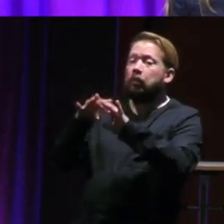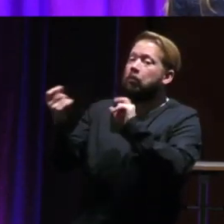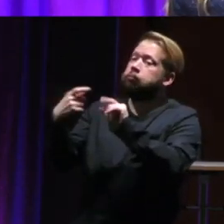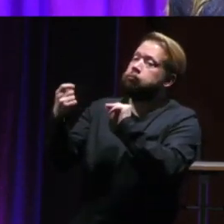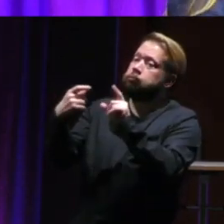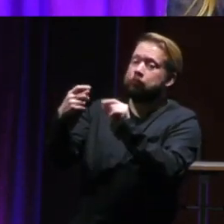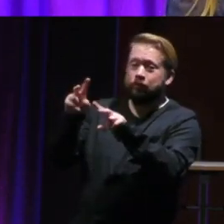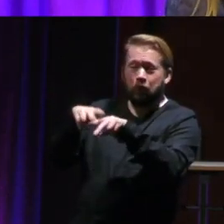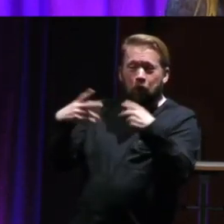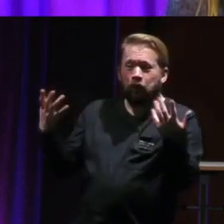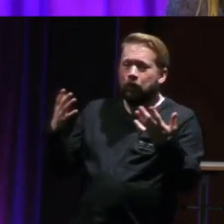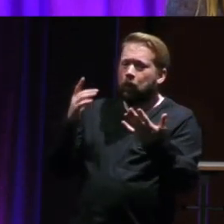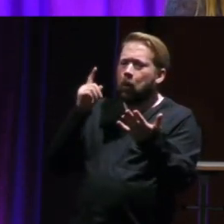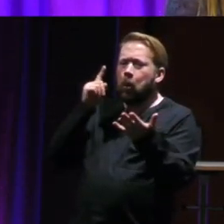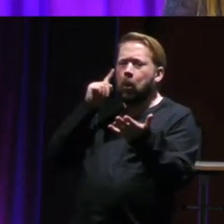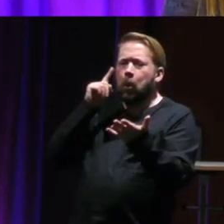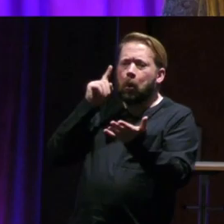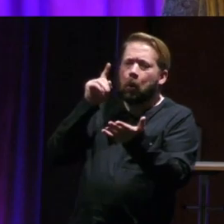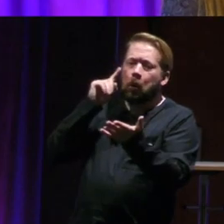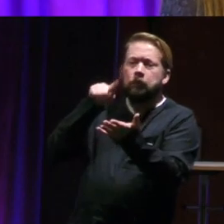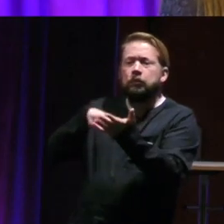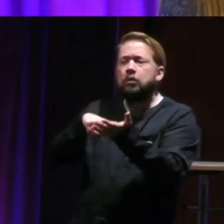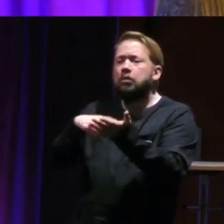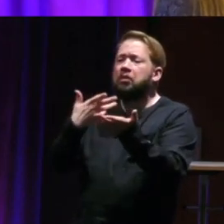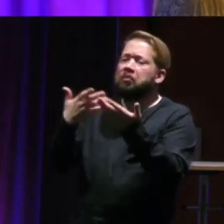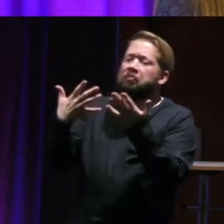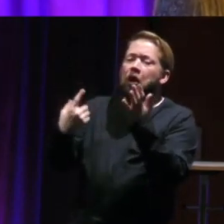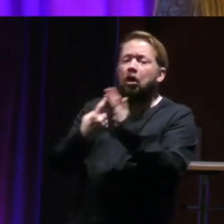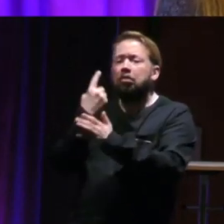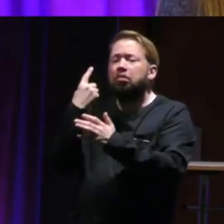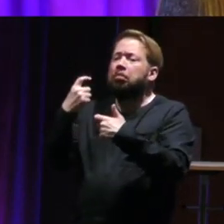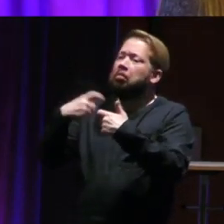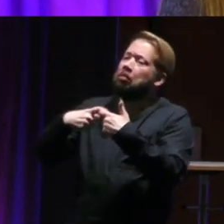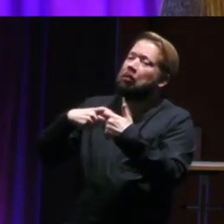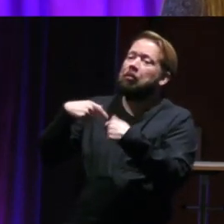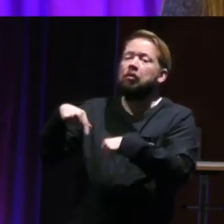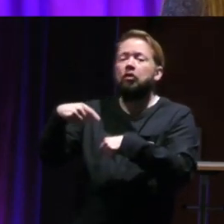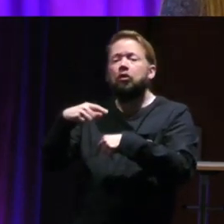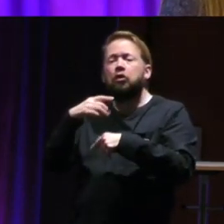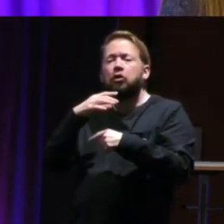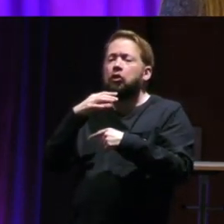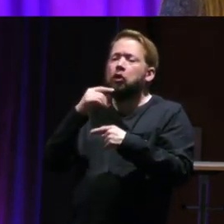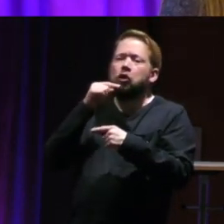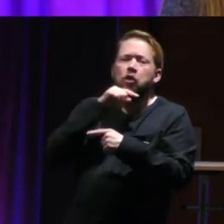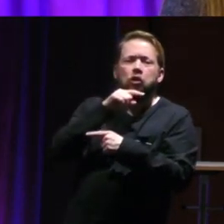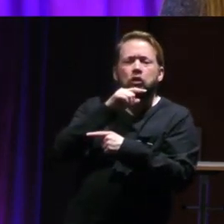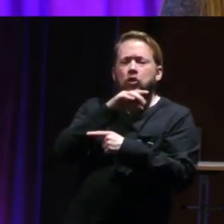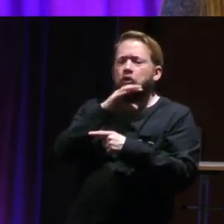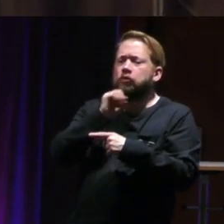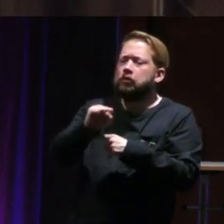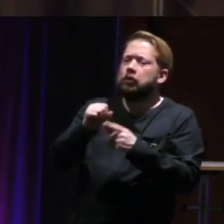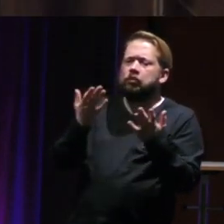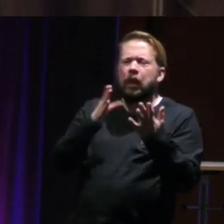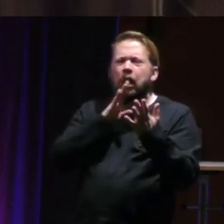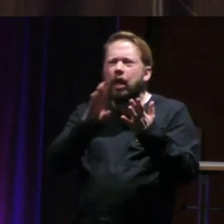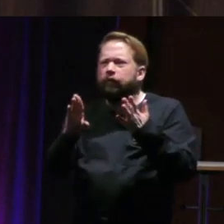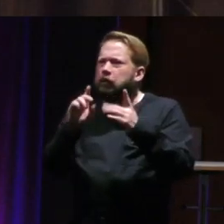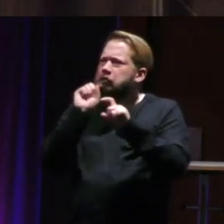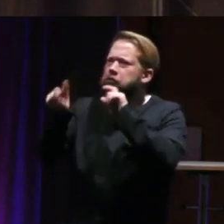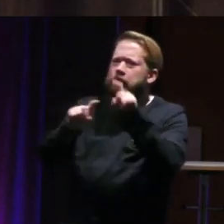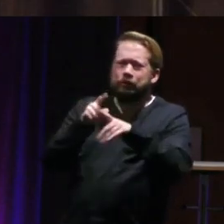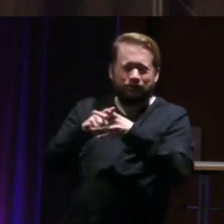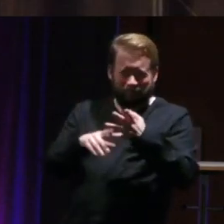just sharing opinions about what's going on in Russia. But so nothing really serious. But then